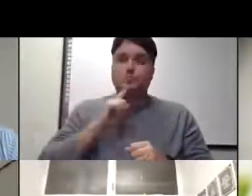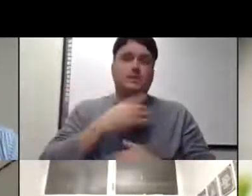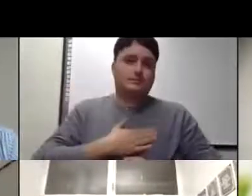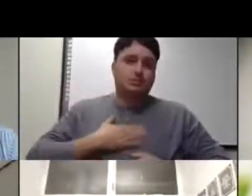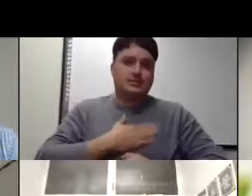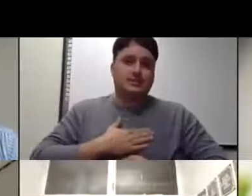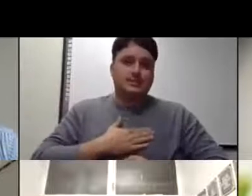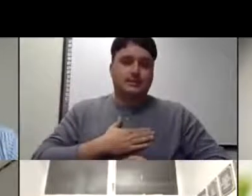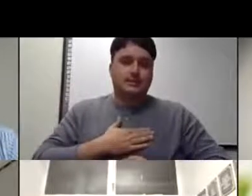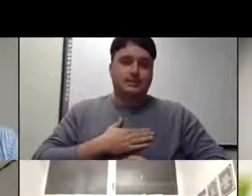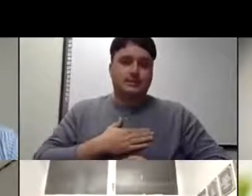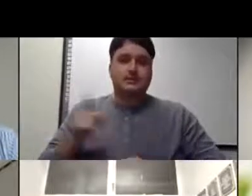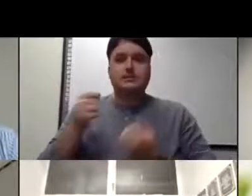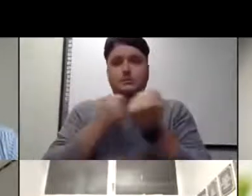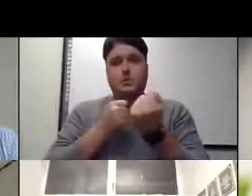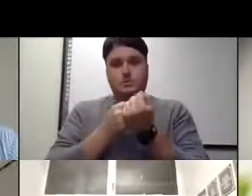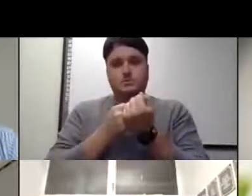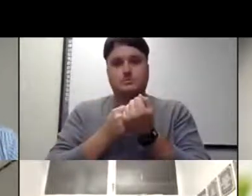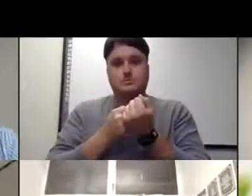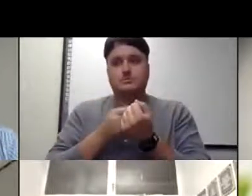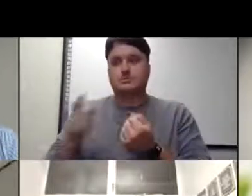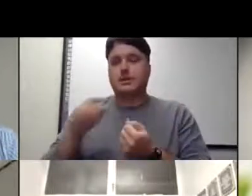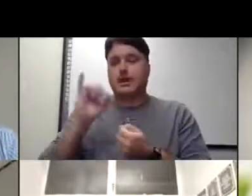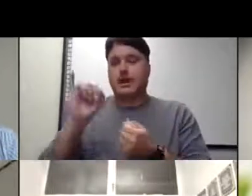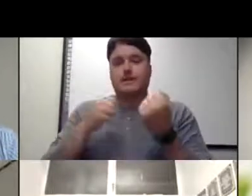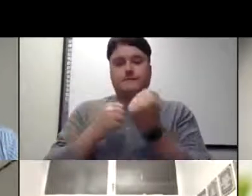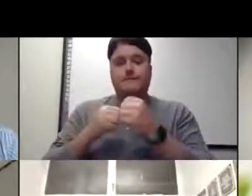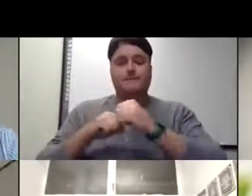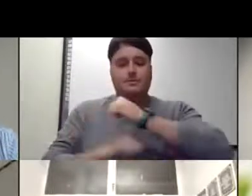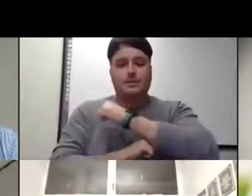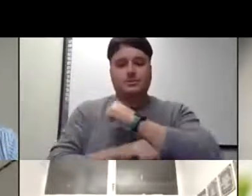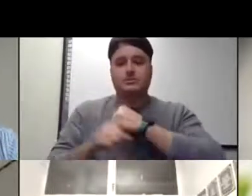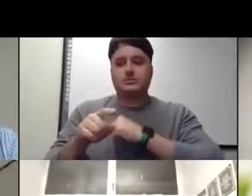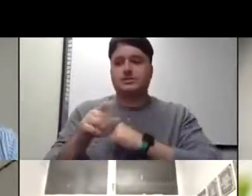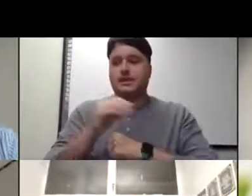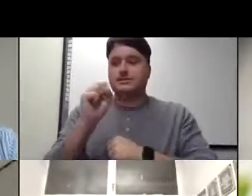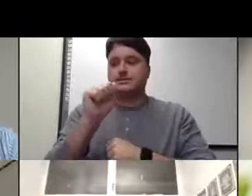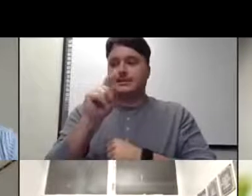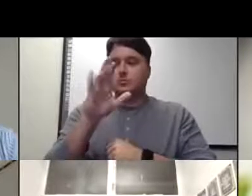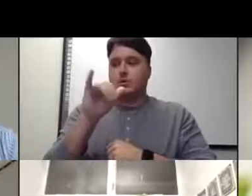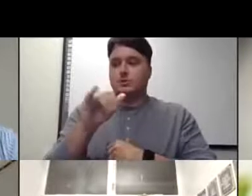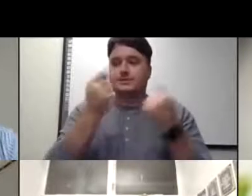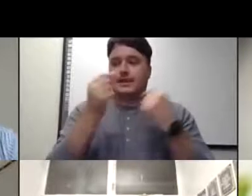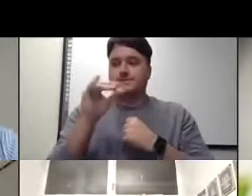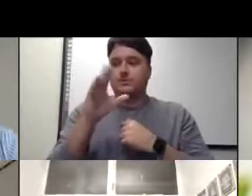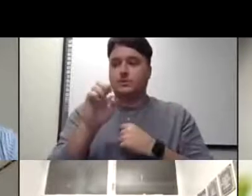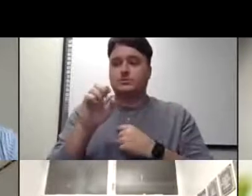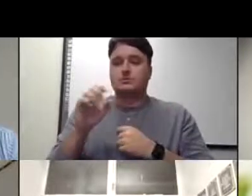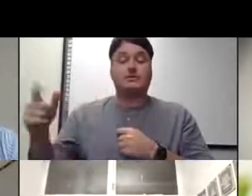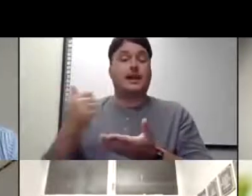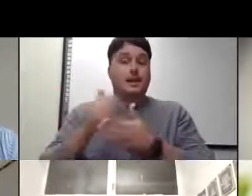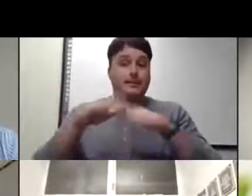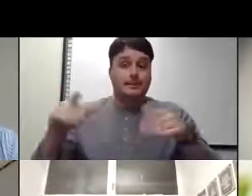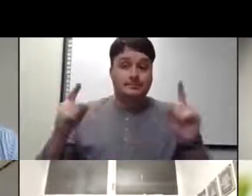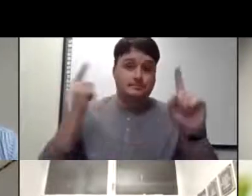appreciate the support of the Ed Foundation and Sanctuary Task Force for helping our kids get there. I know the teachers